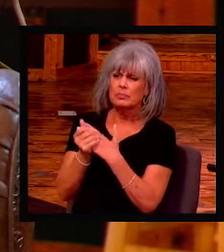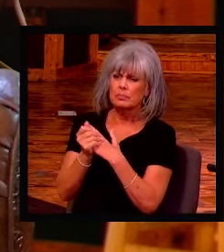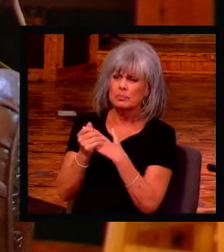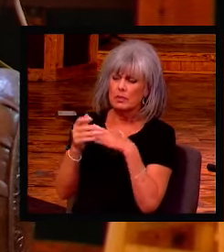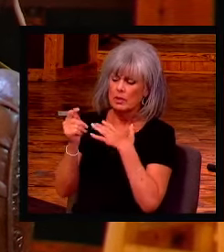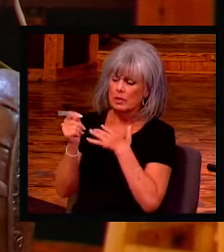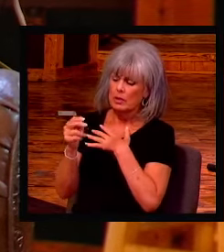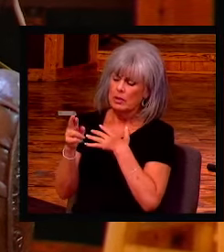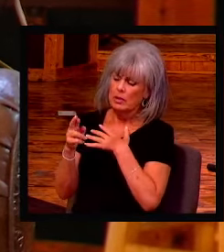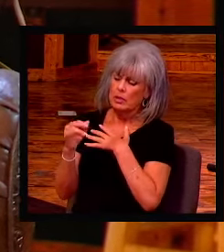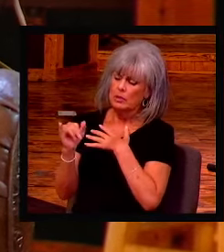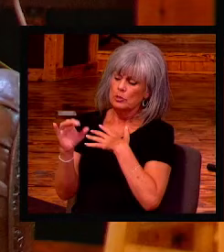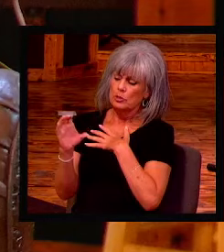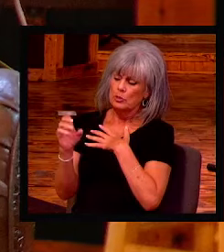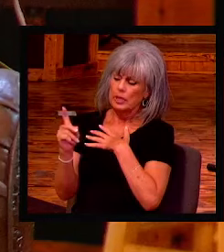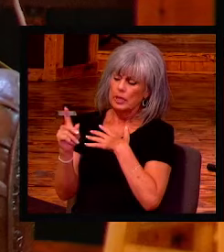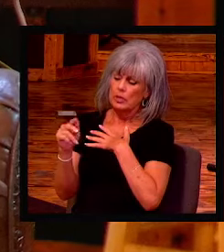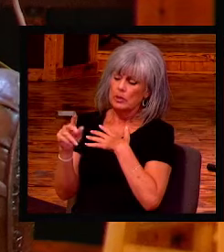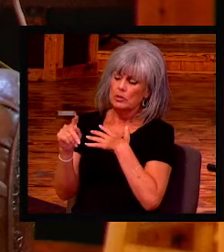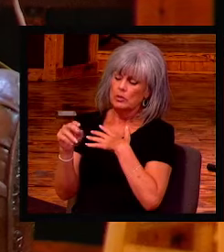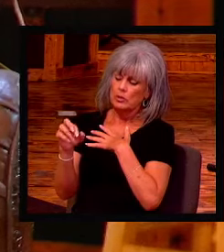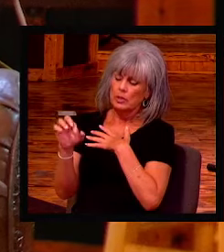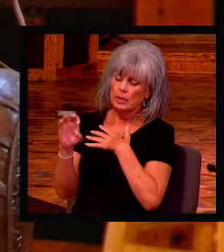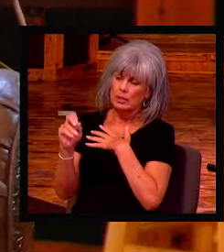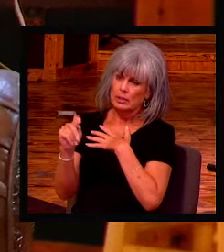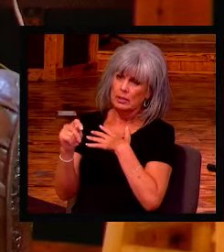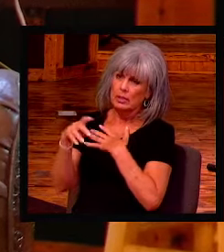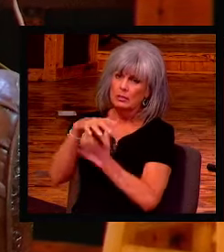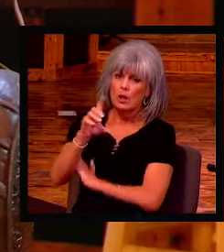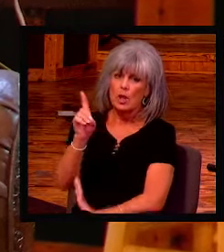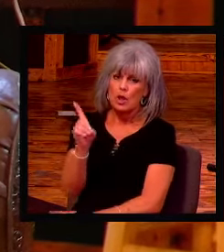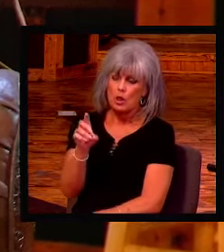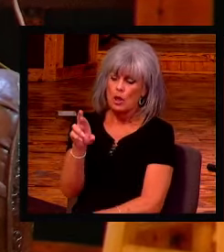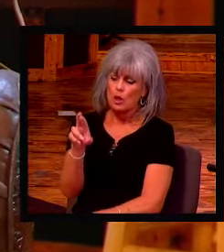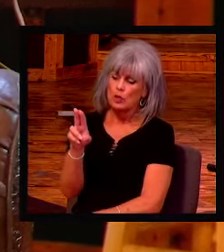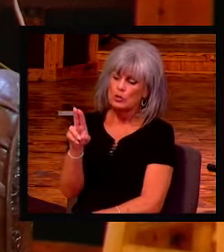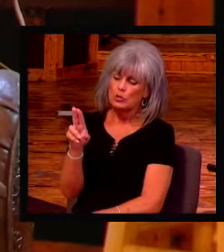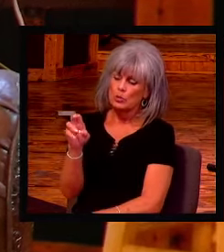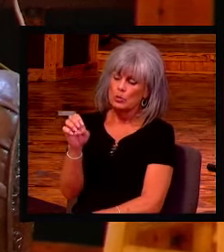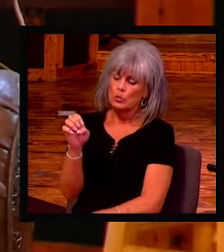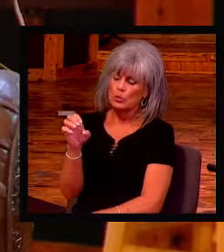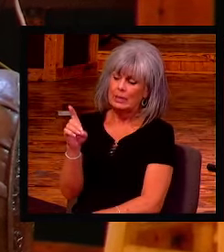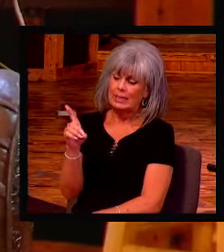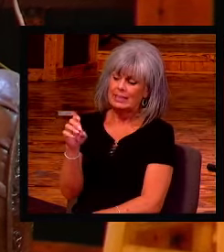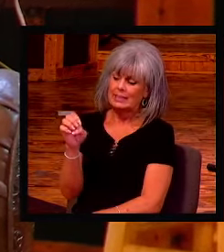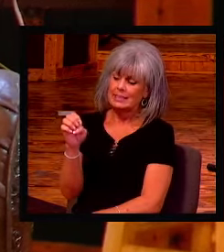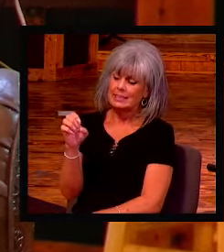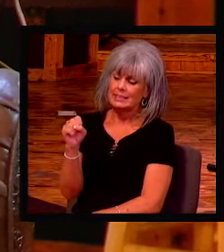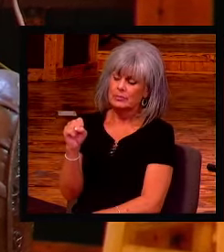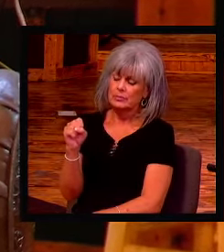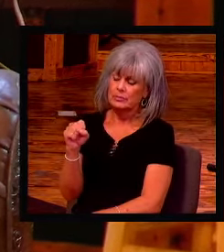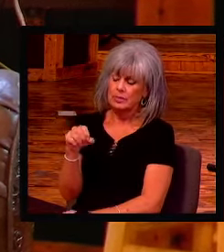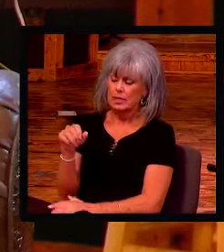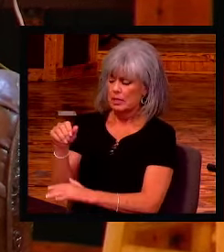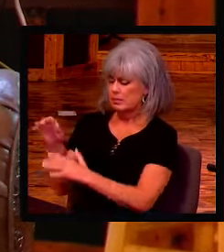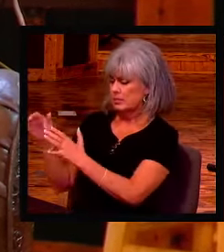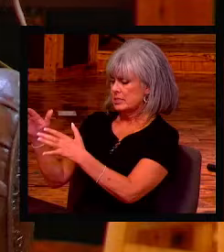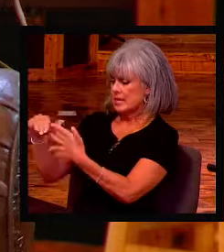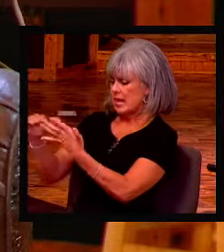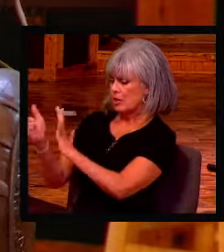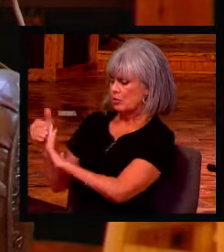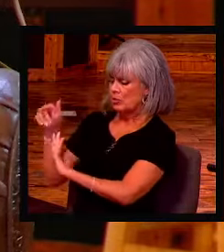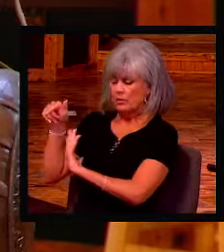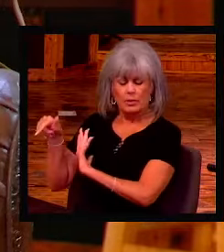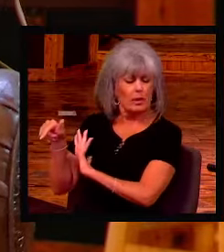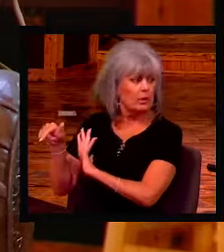The Druids, which were men, lived in the woods over here and village over here. They would